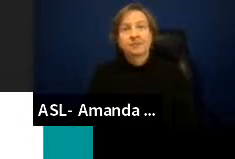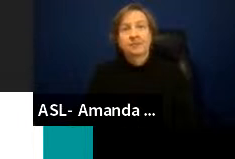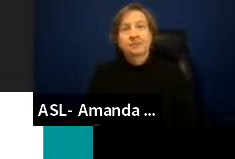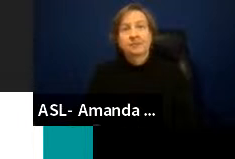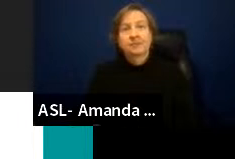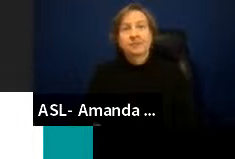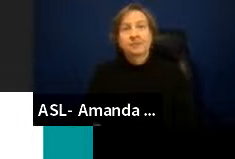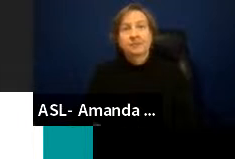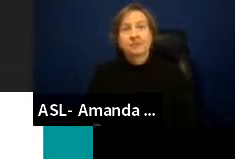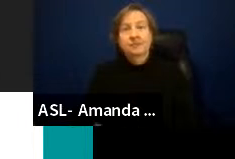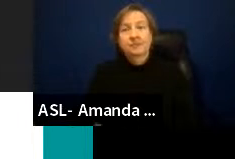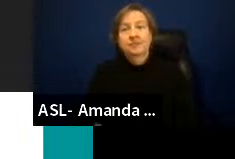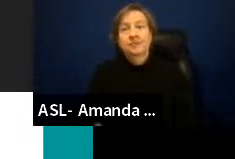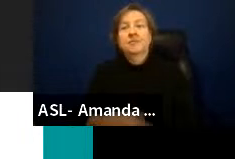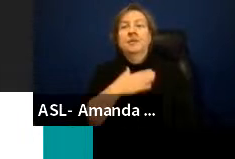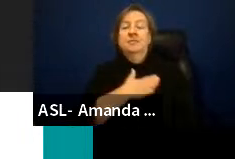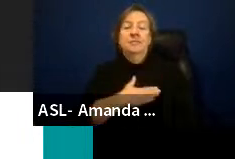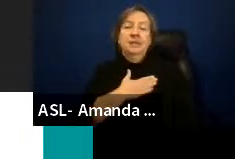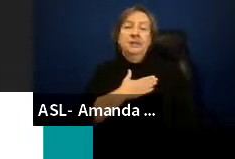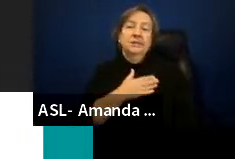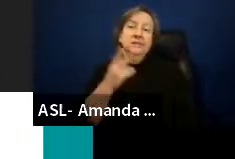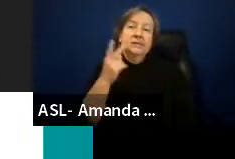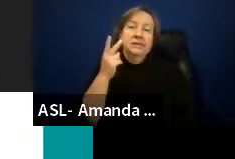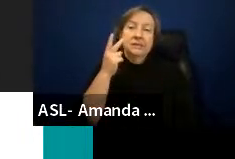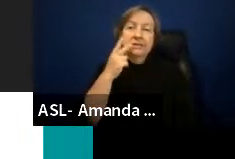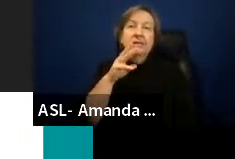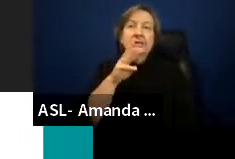So please see